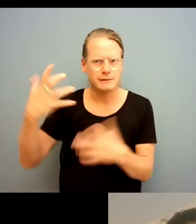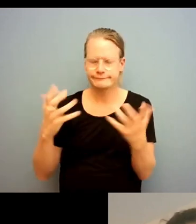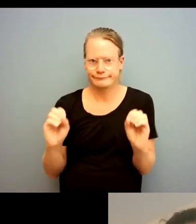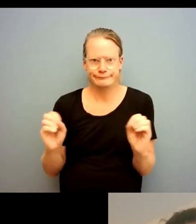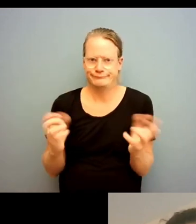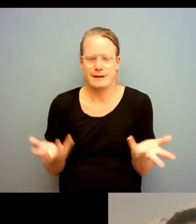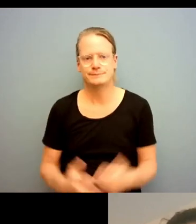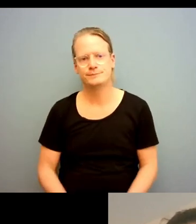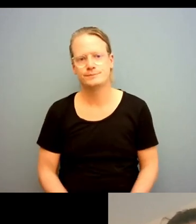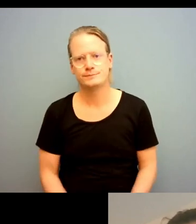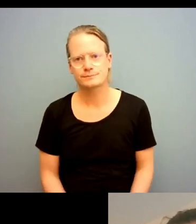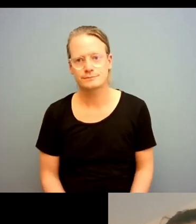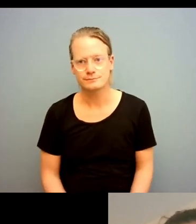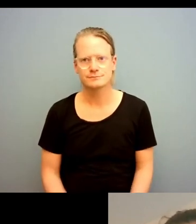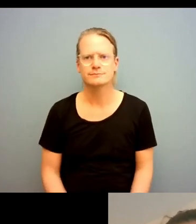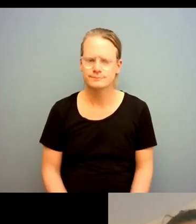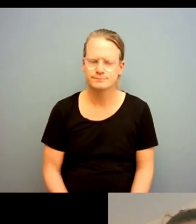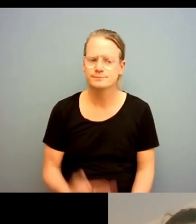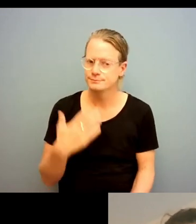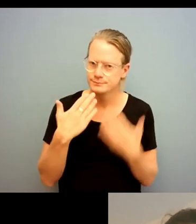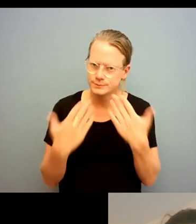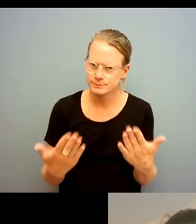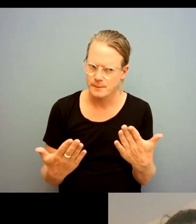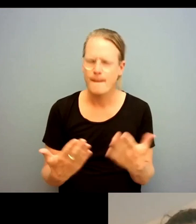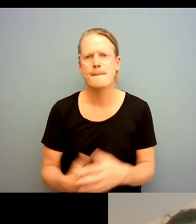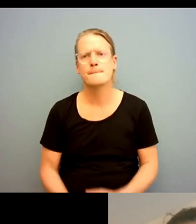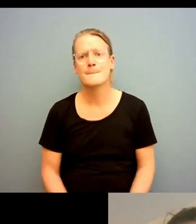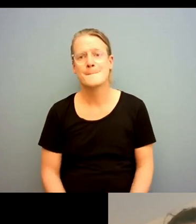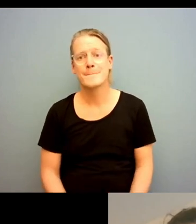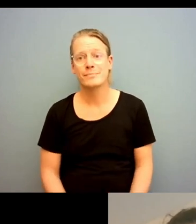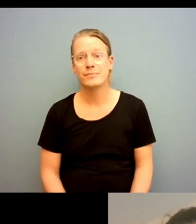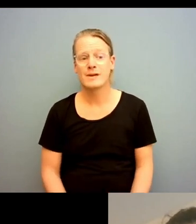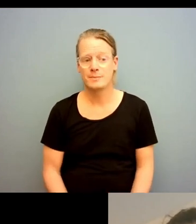Thank you. And how important would you say that